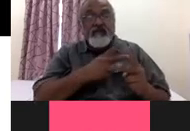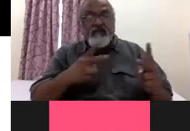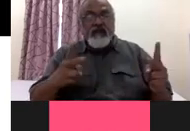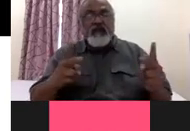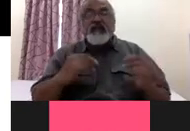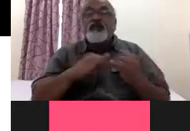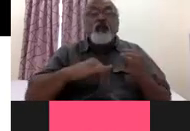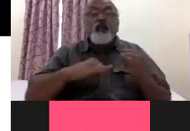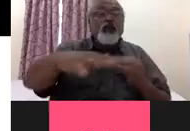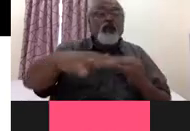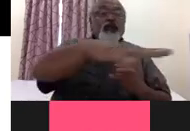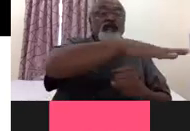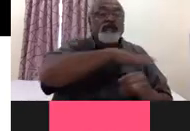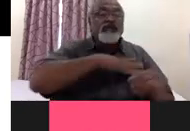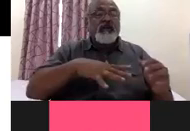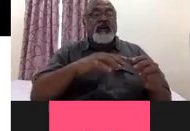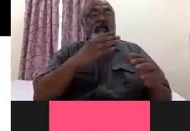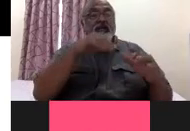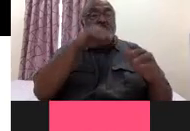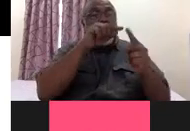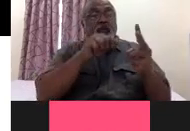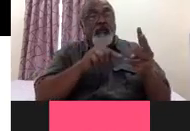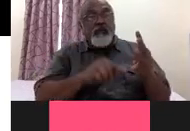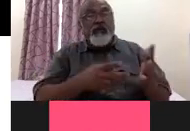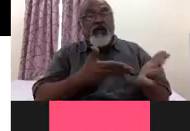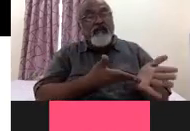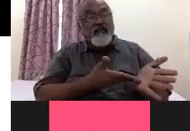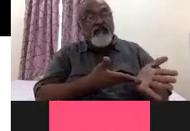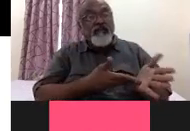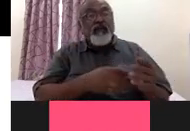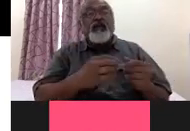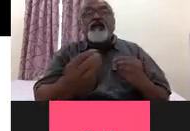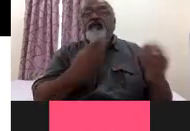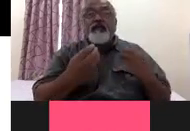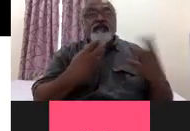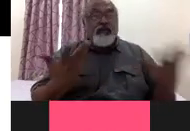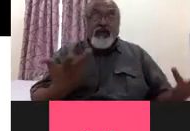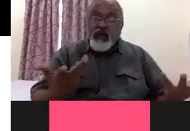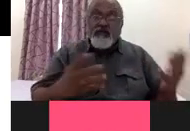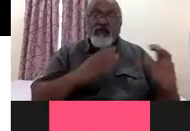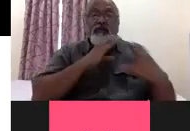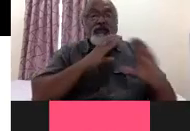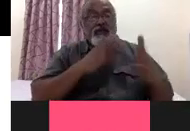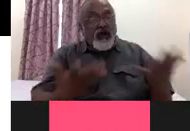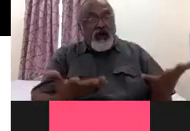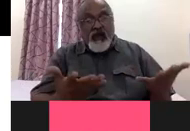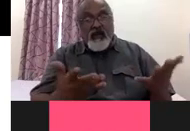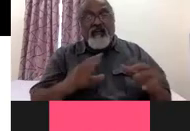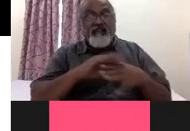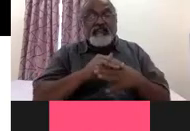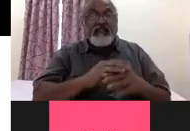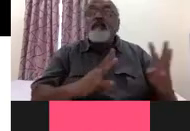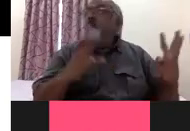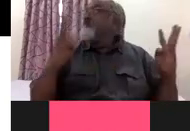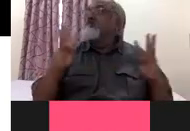know, physical, like in this case, or information, lack of communication barrier, or most importantly, if,